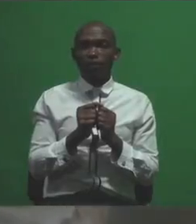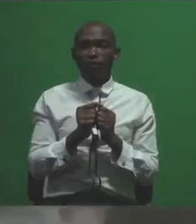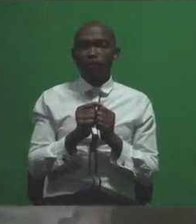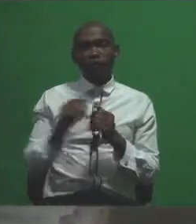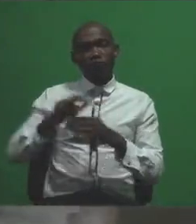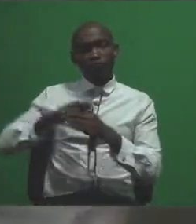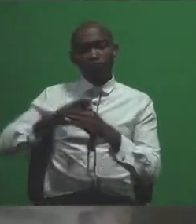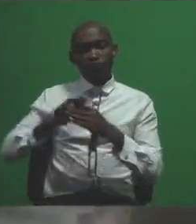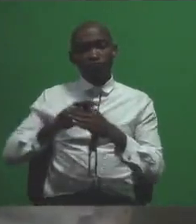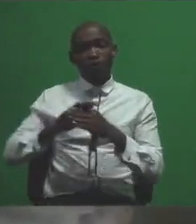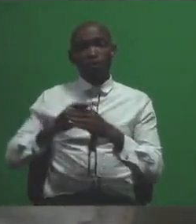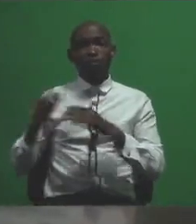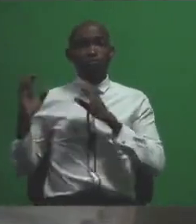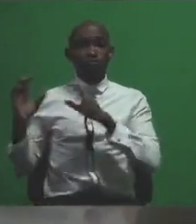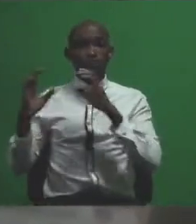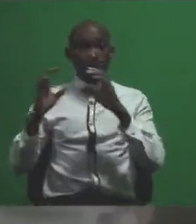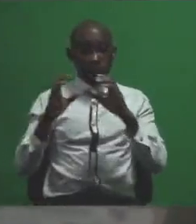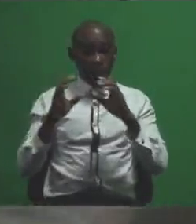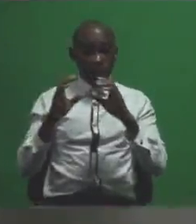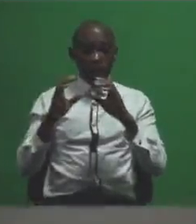to carry out